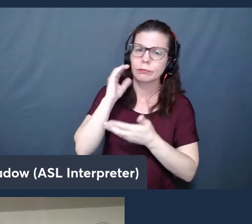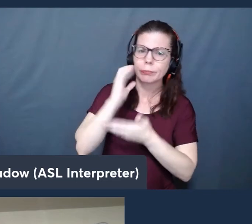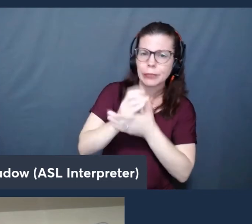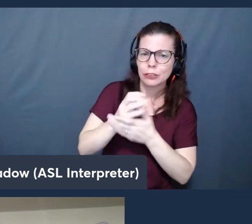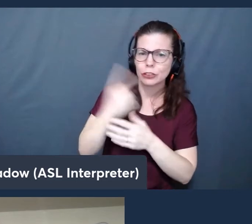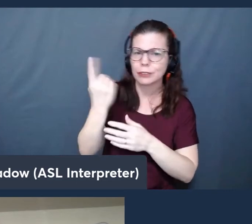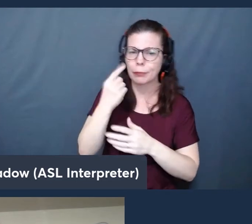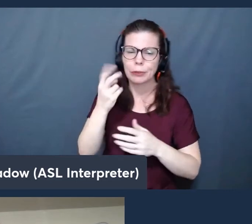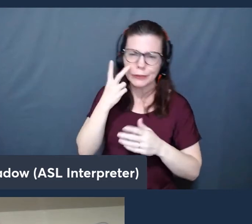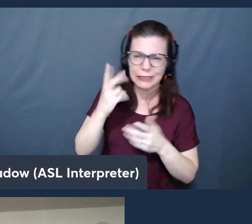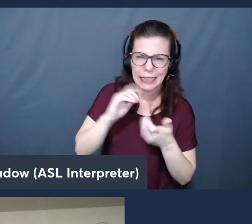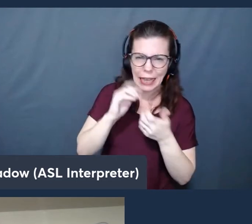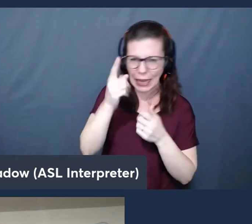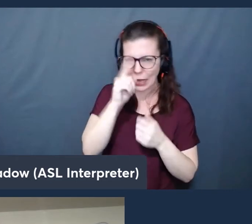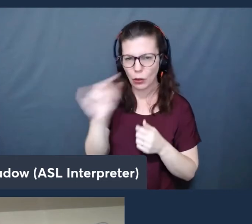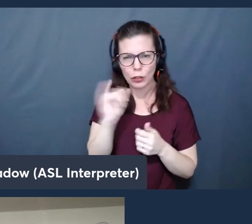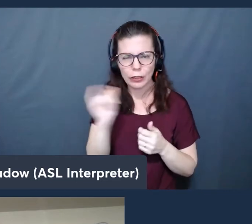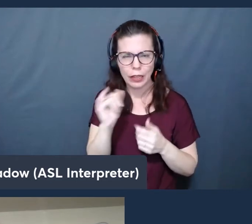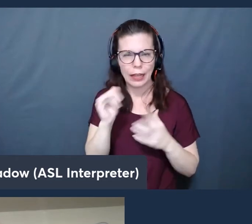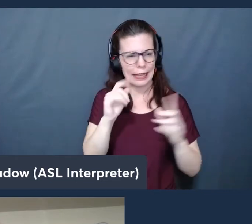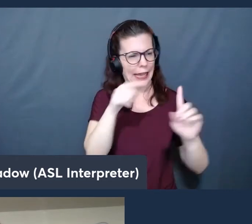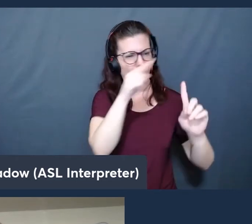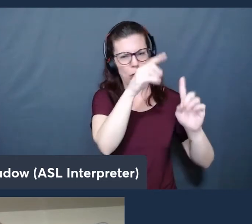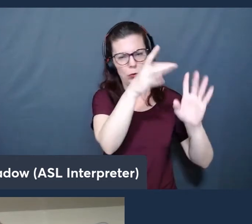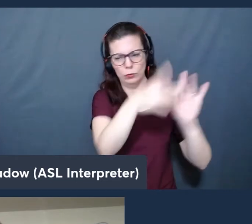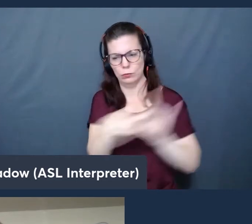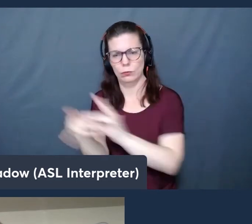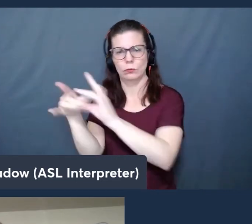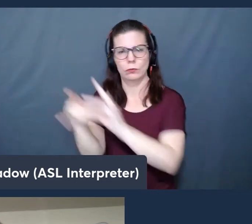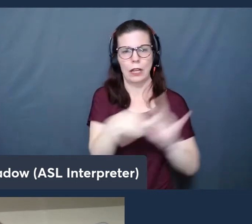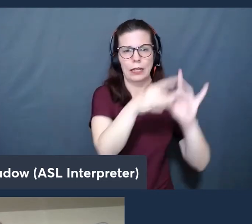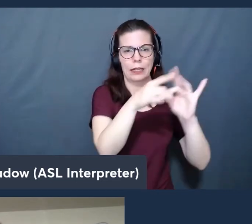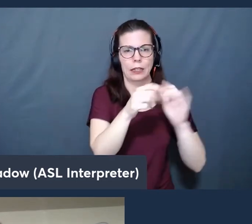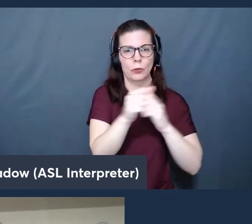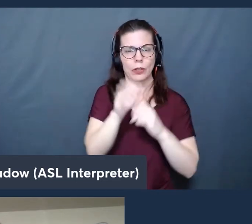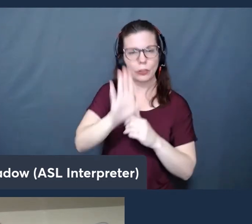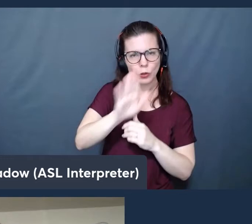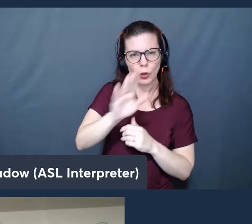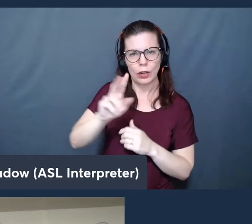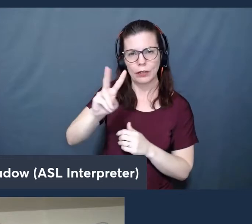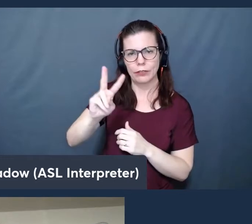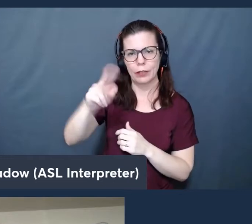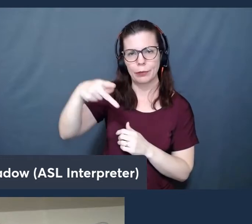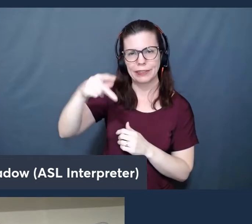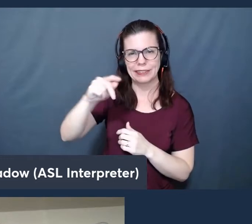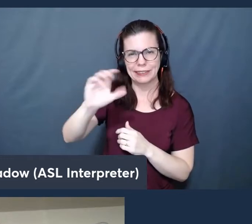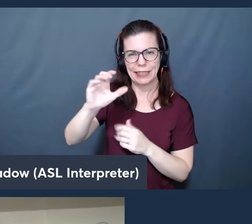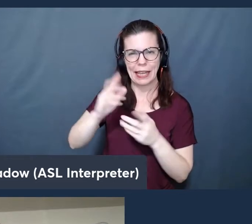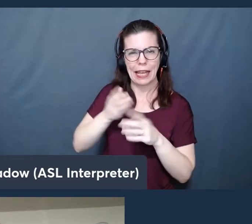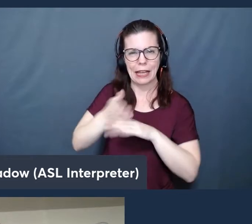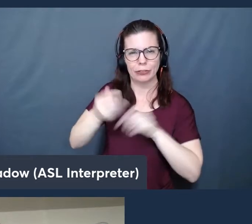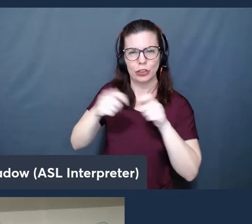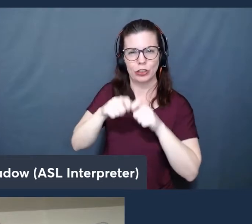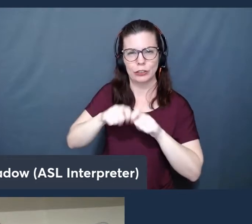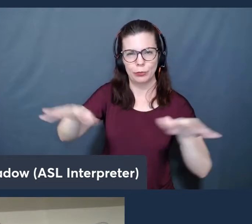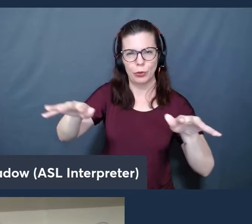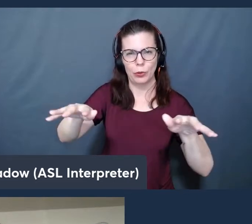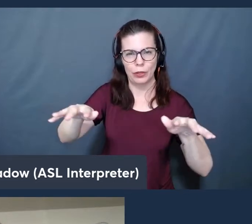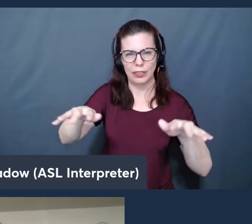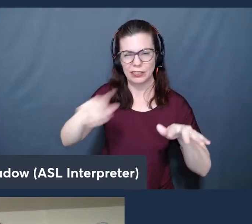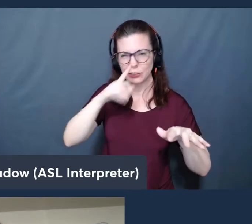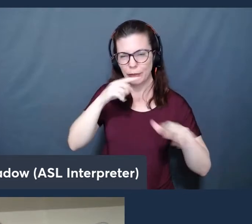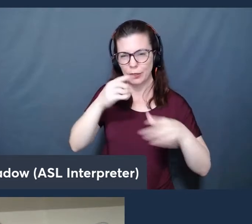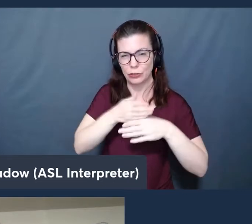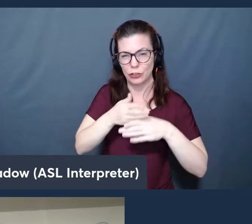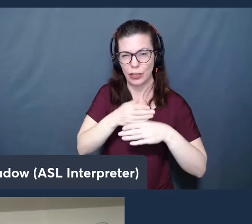see how is this running within your actual VPC once you deploy it? Can you show this Absolutely. to us?